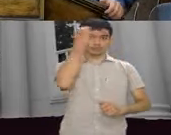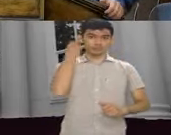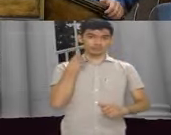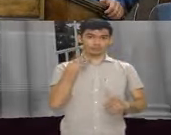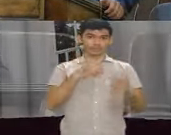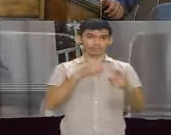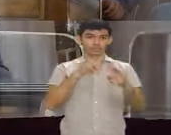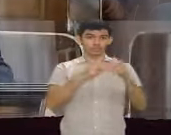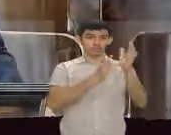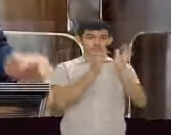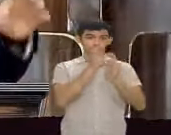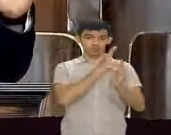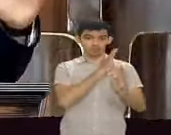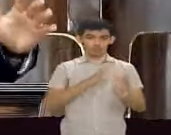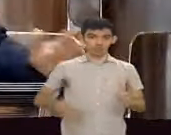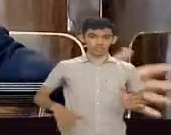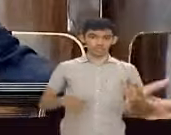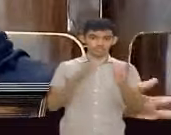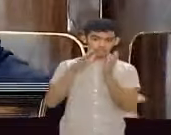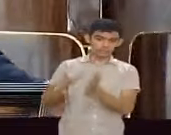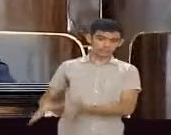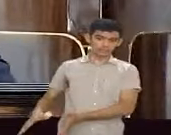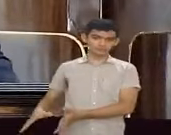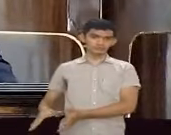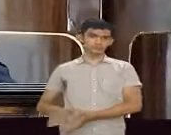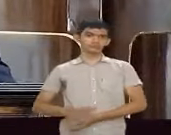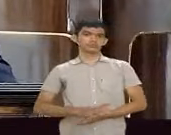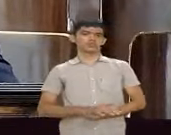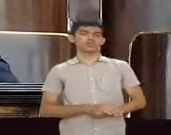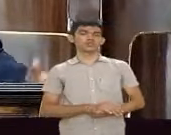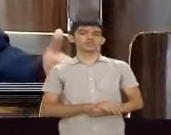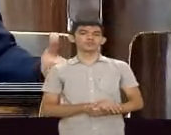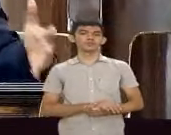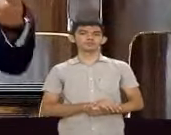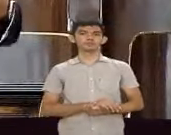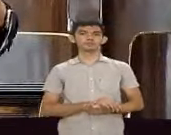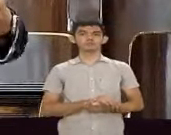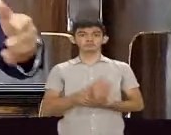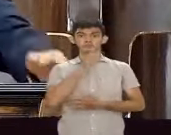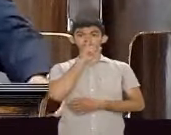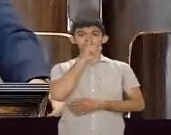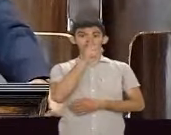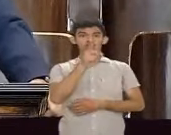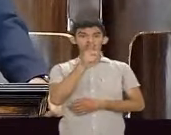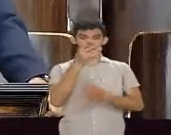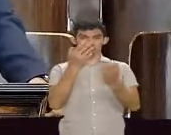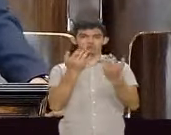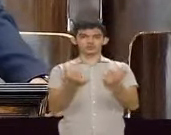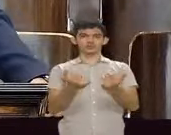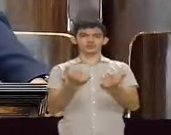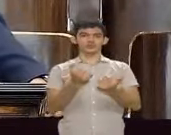kilid. And of course, I'm not being sarcastic. That's reality.